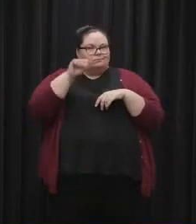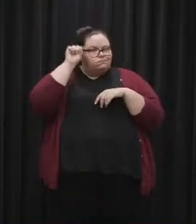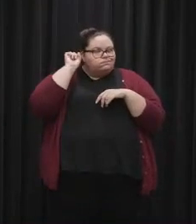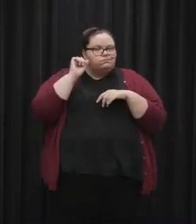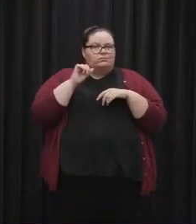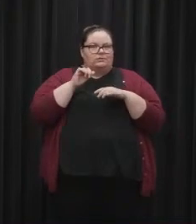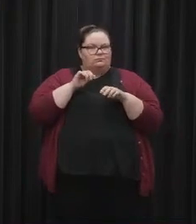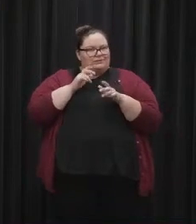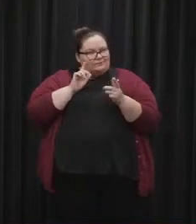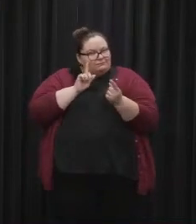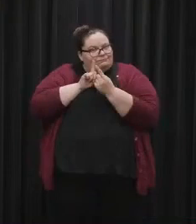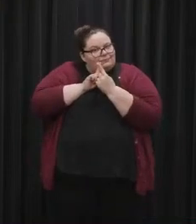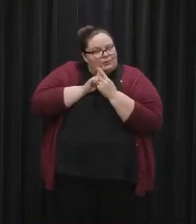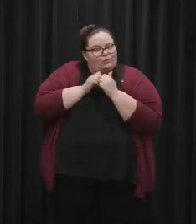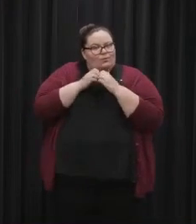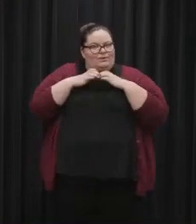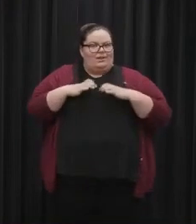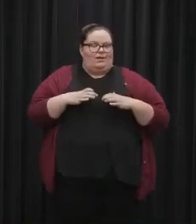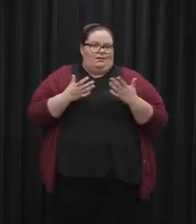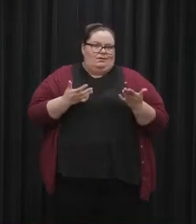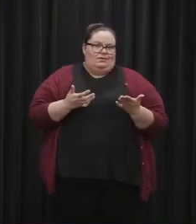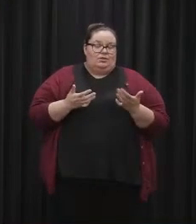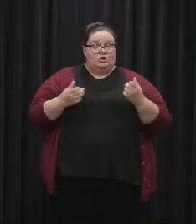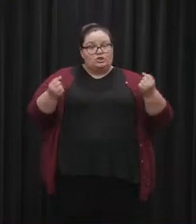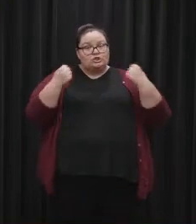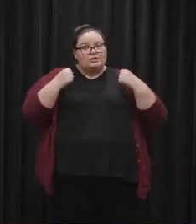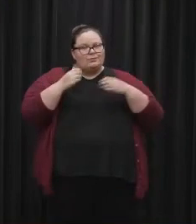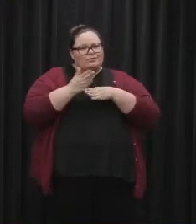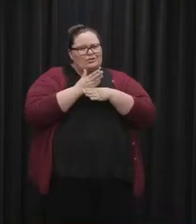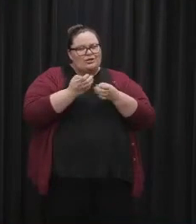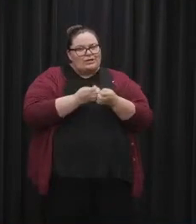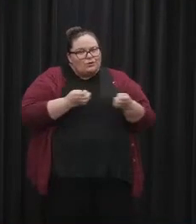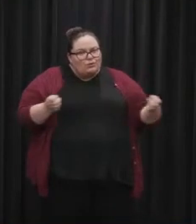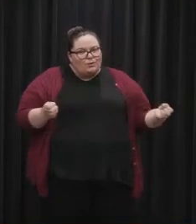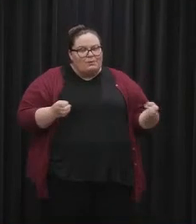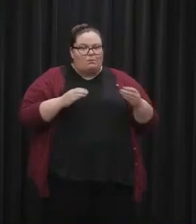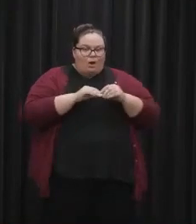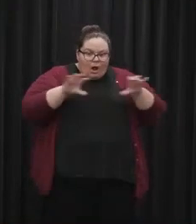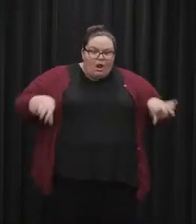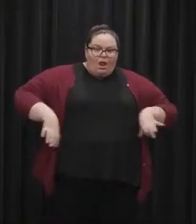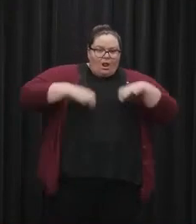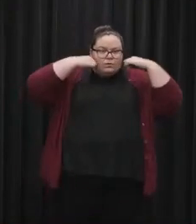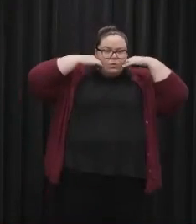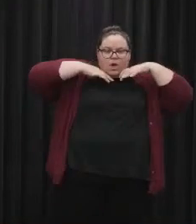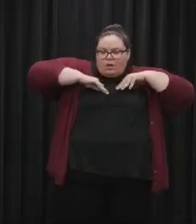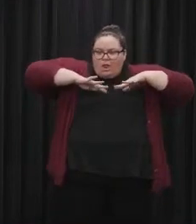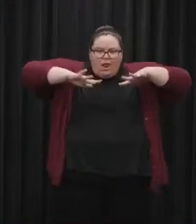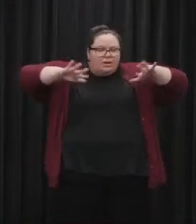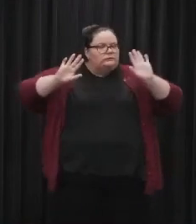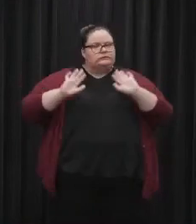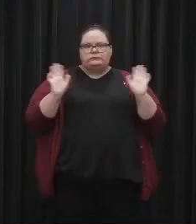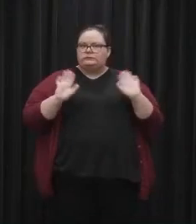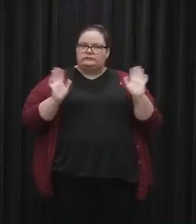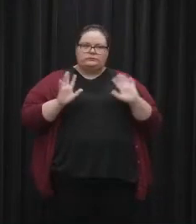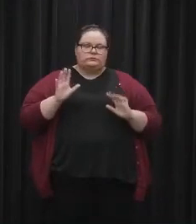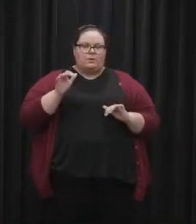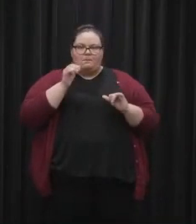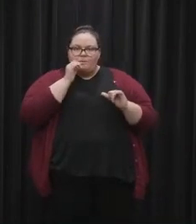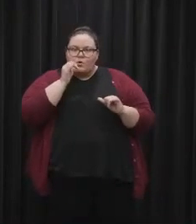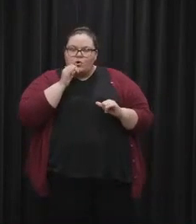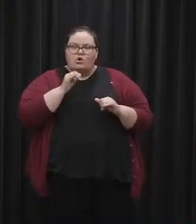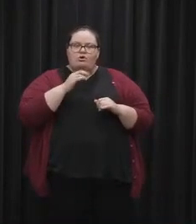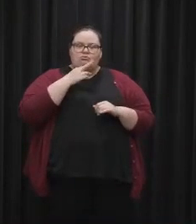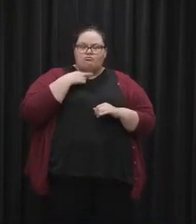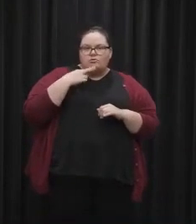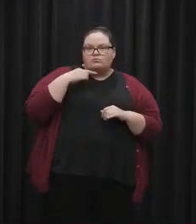close contact with their customers. In gyms, the sharing of equipment and elevated activity drive up the risk. Bars and restaurants in